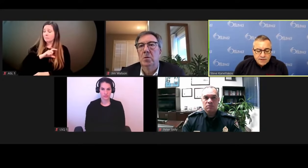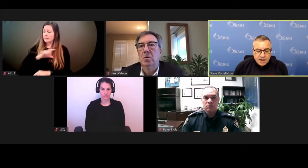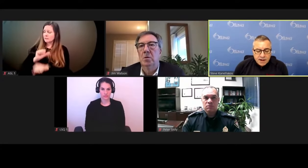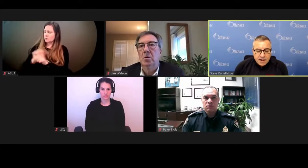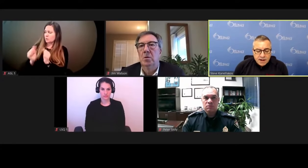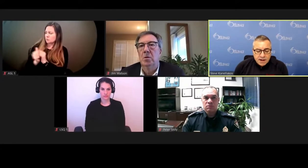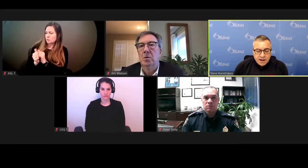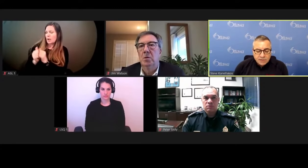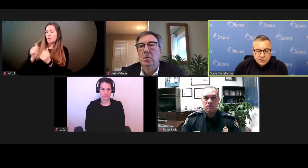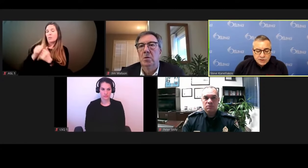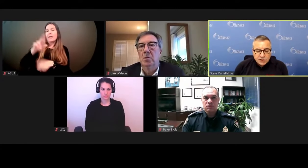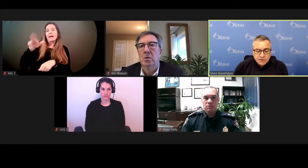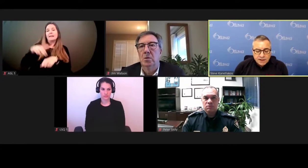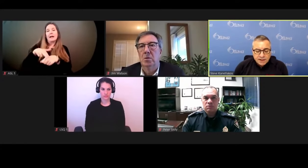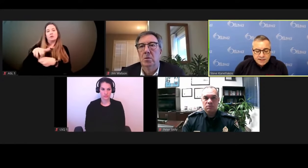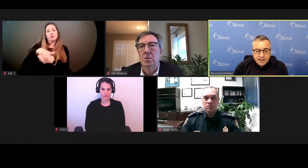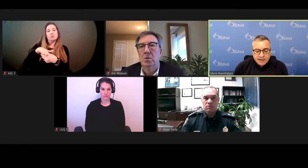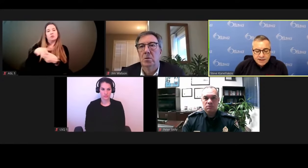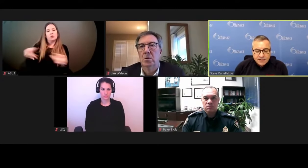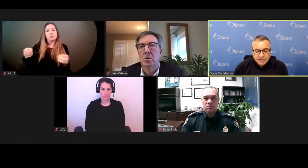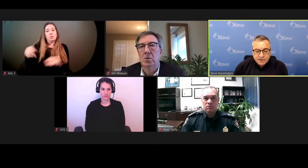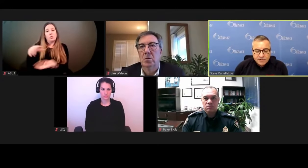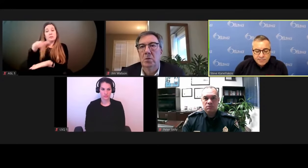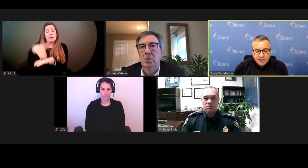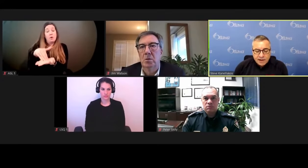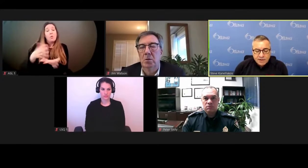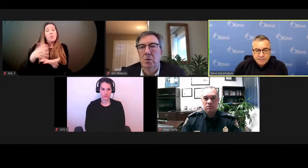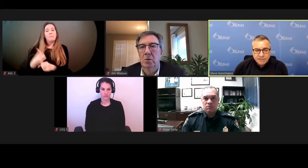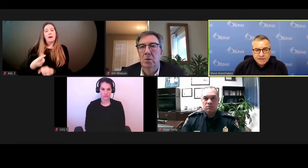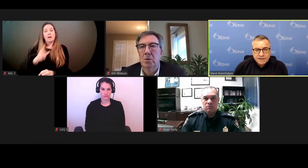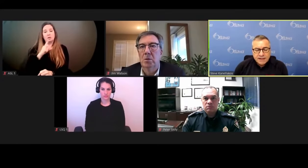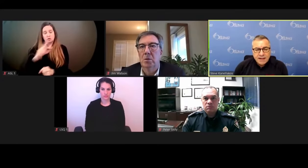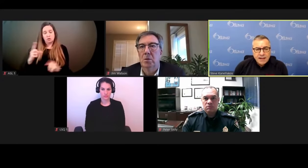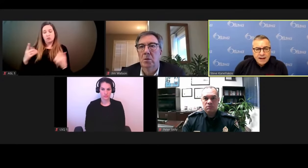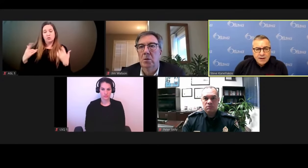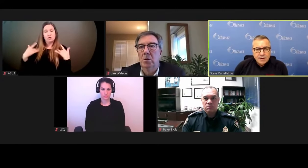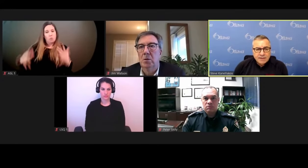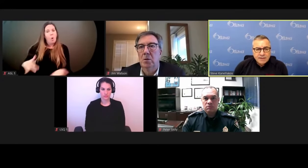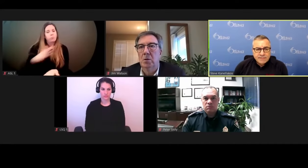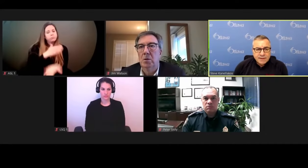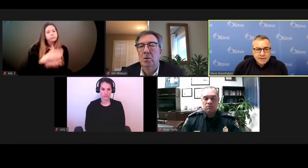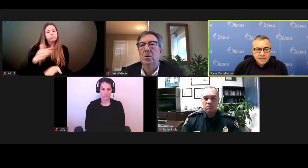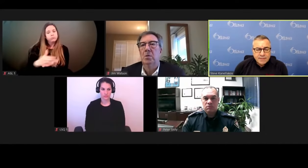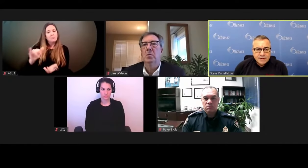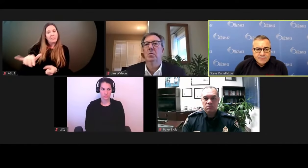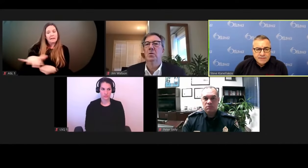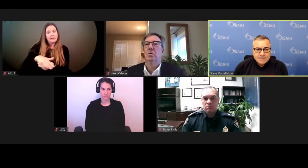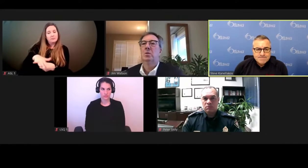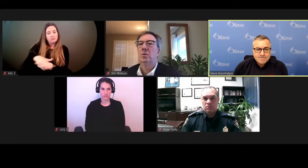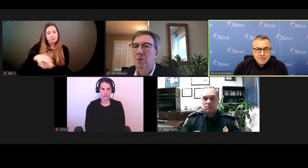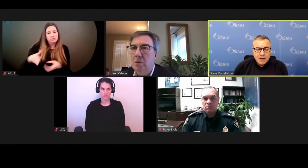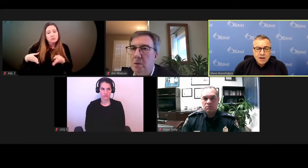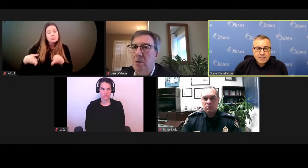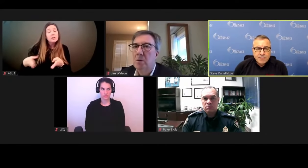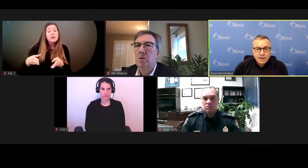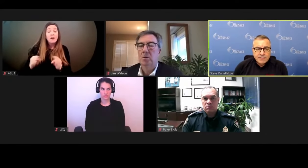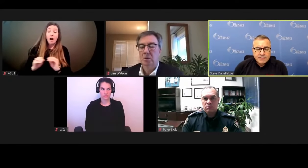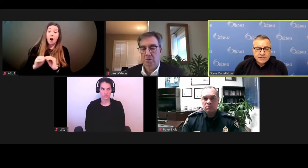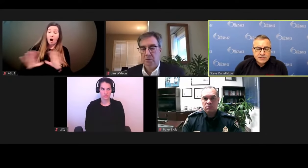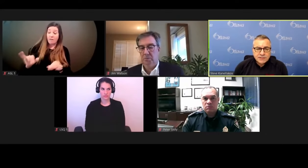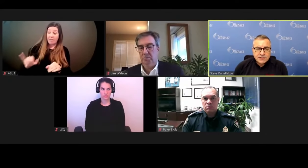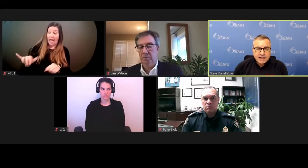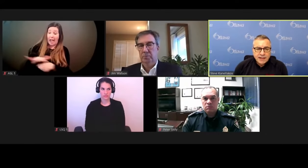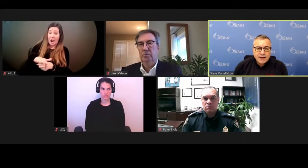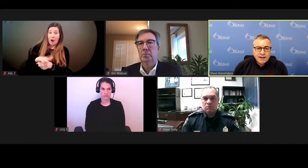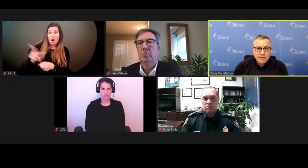Center to ensure that the downtown streets get plowed. Obviously, the area that's occupied, or I